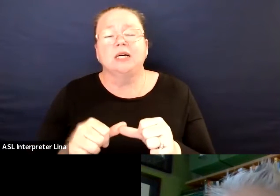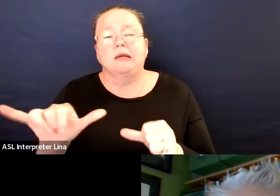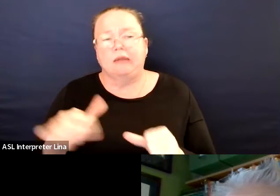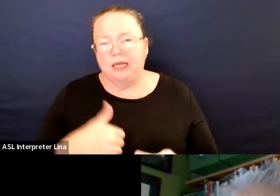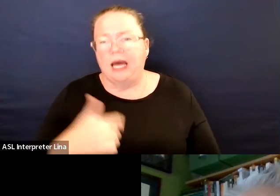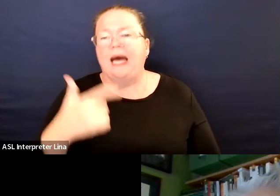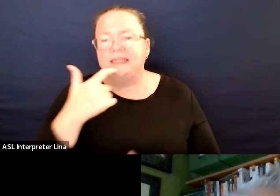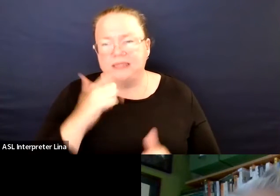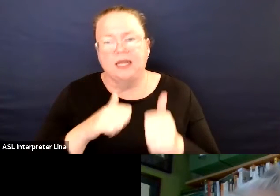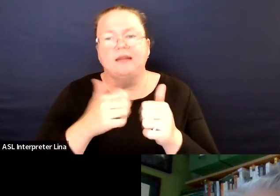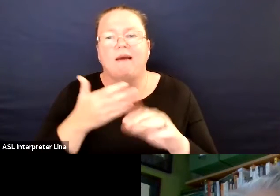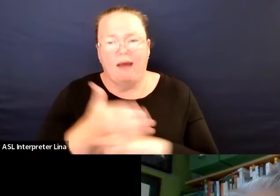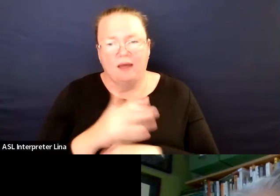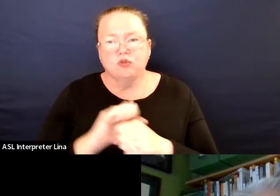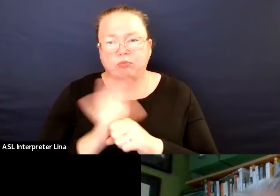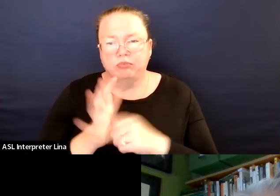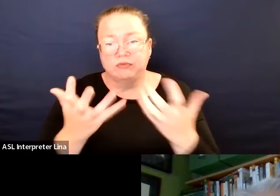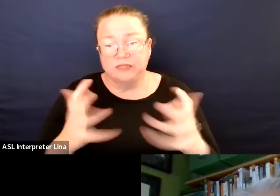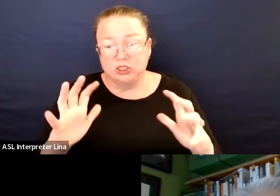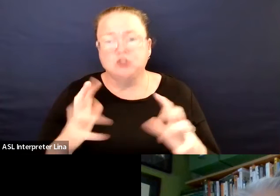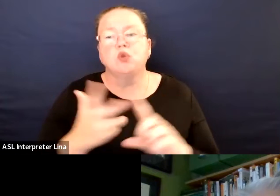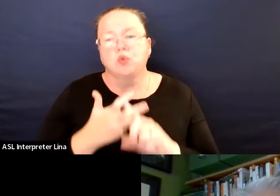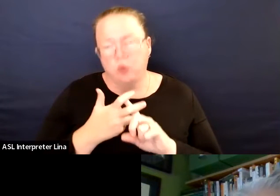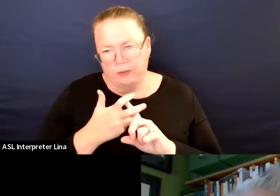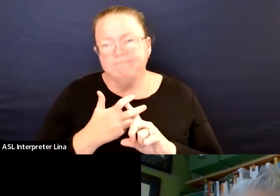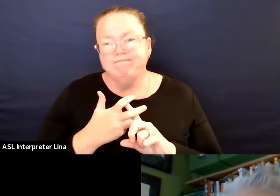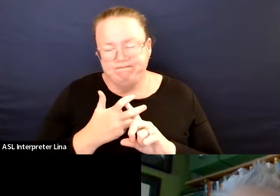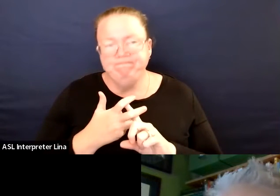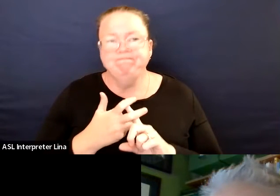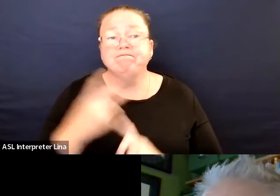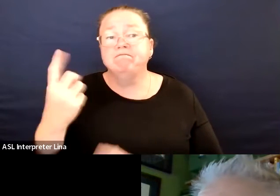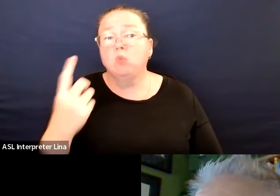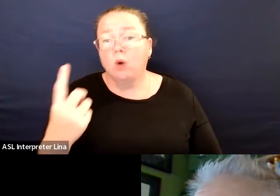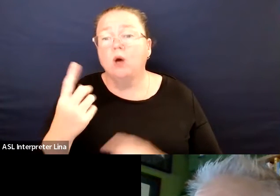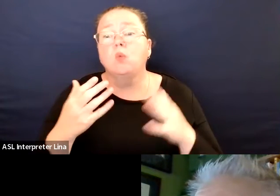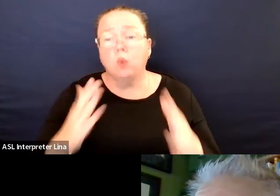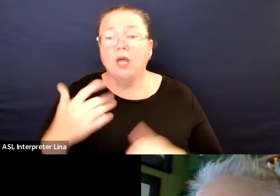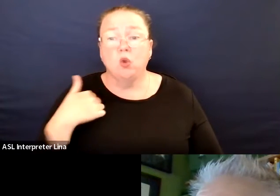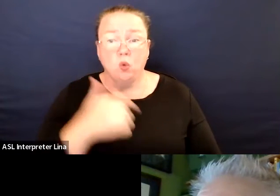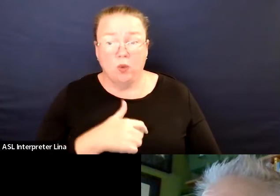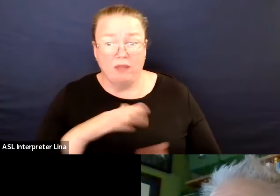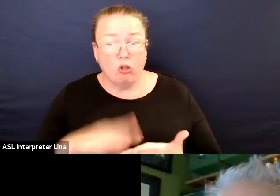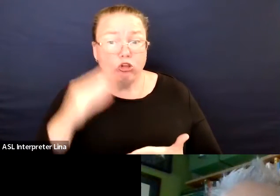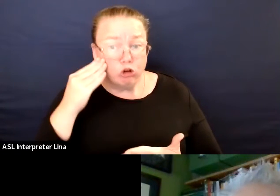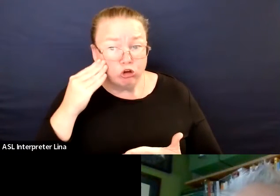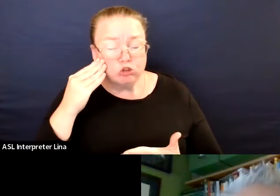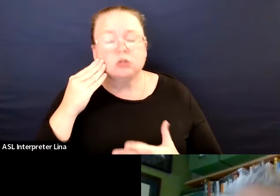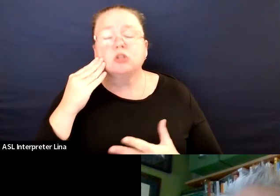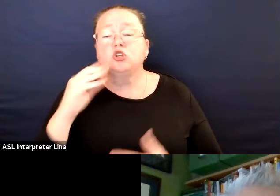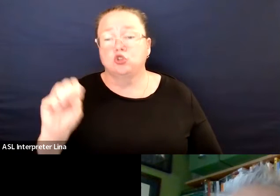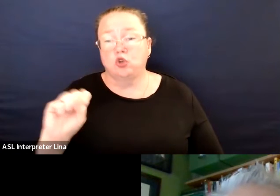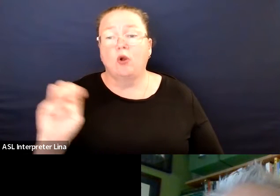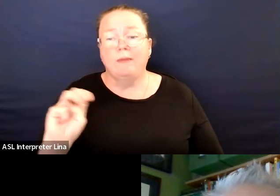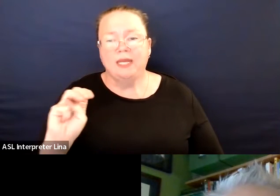said, following the pandemic, is recruitment. So one of the ways that we found is social media